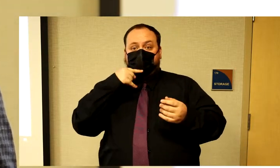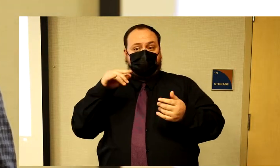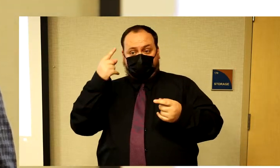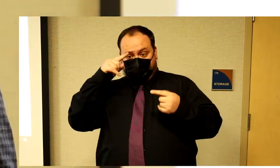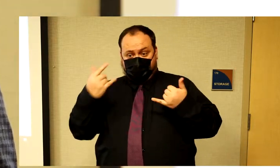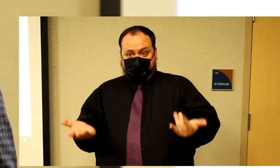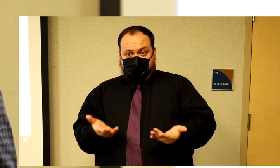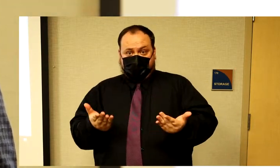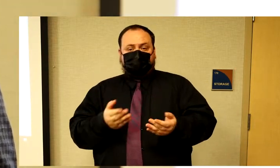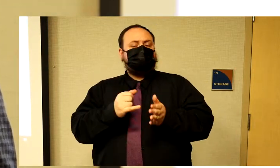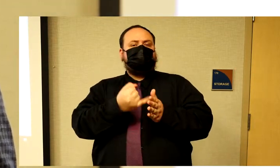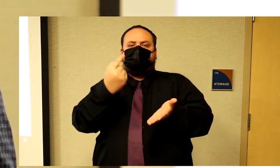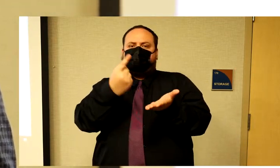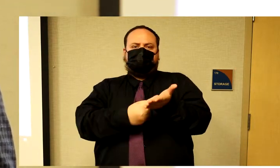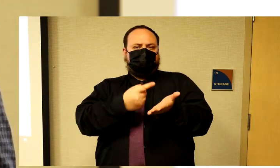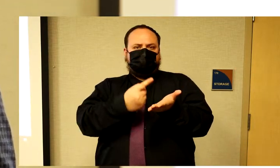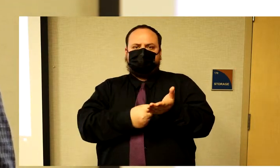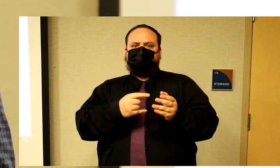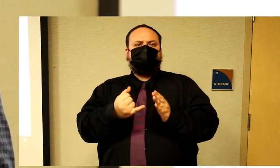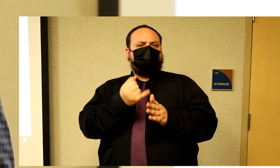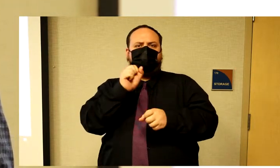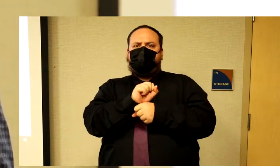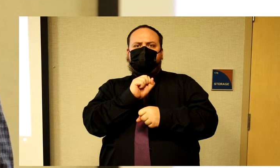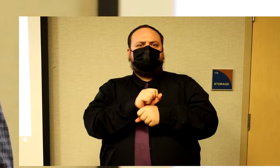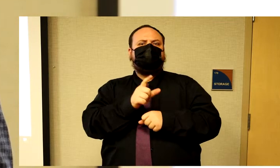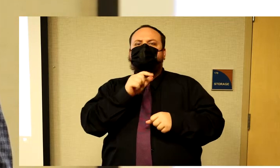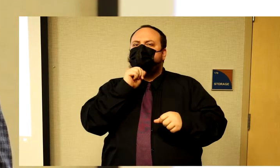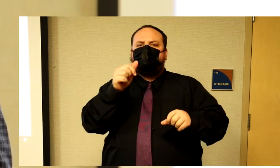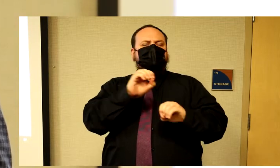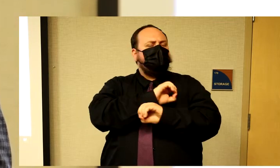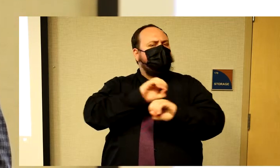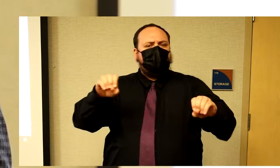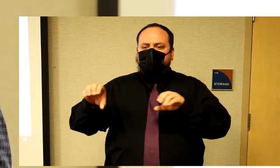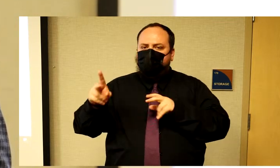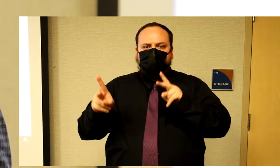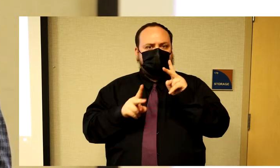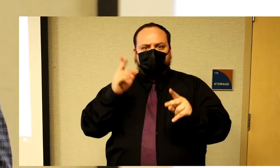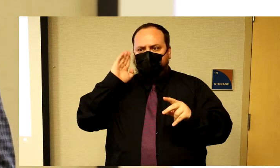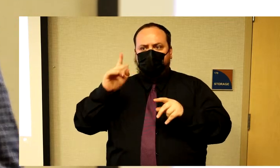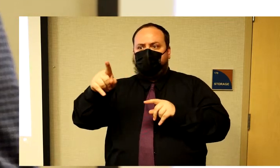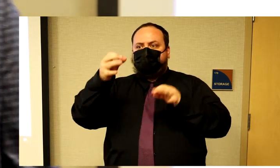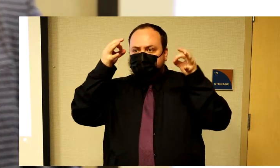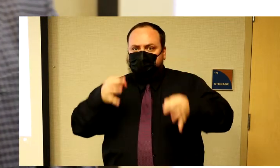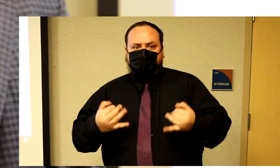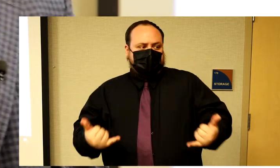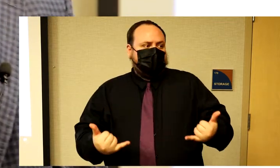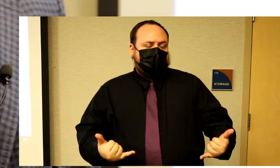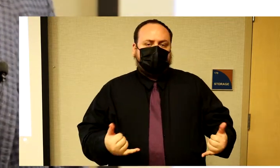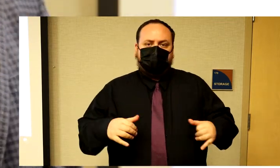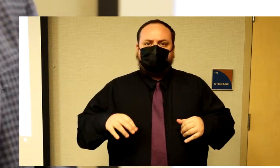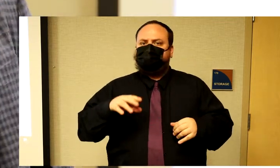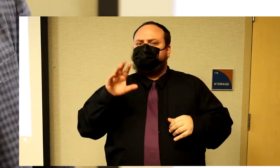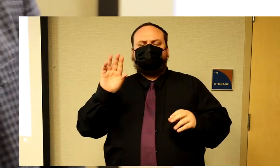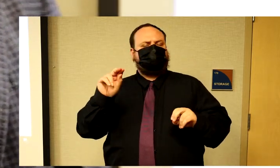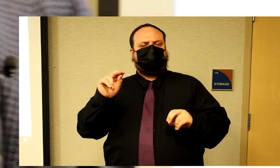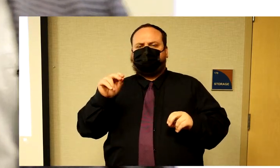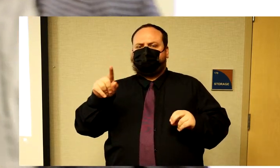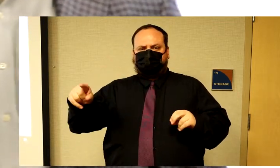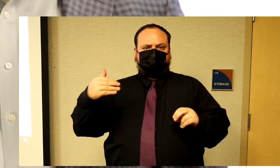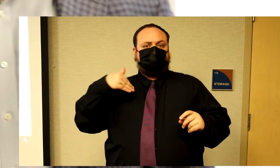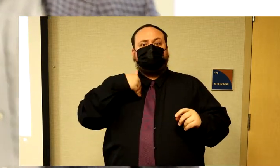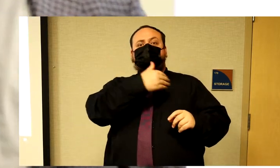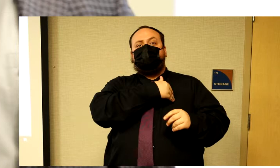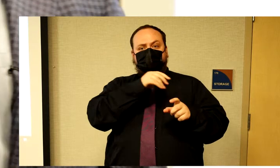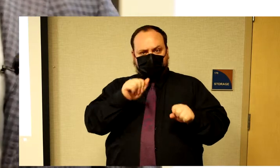for discussion. It's a work session. There isn't any action that's contemplated. certainly the board can come to